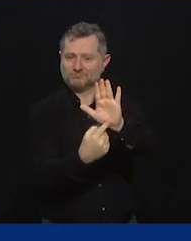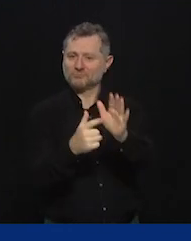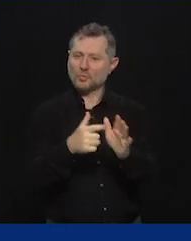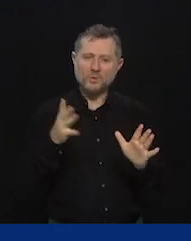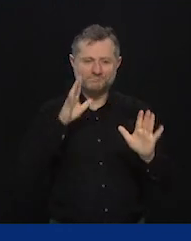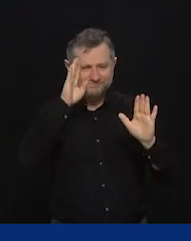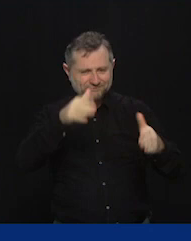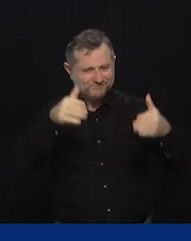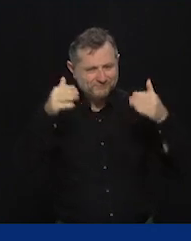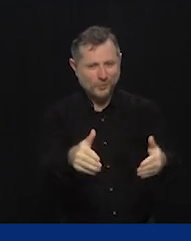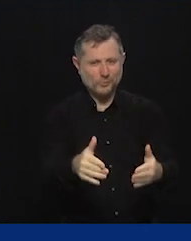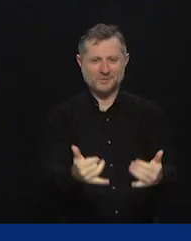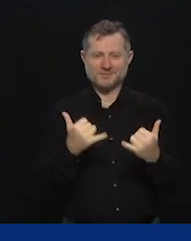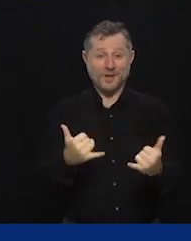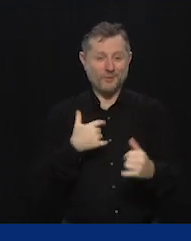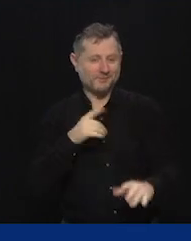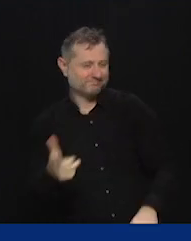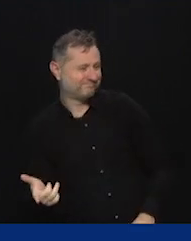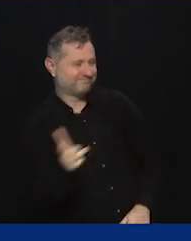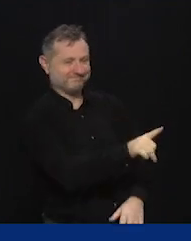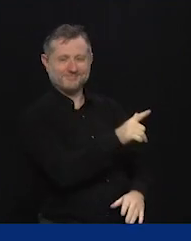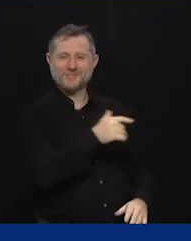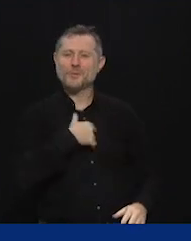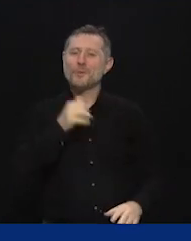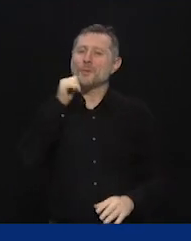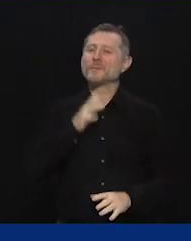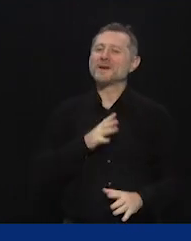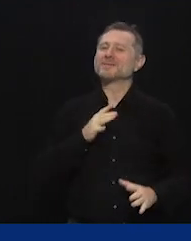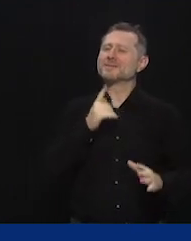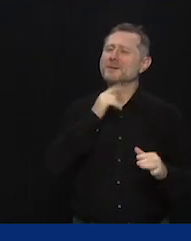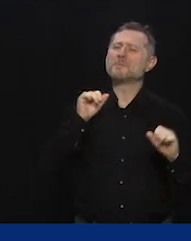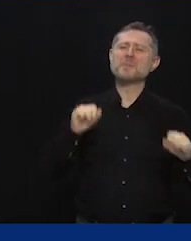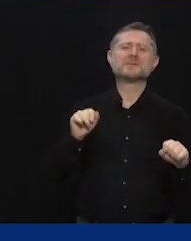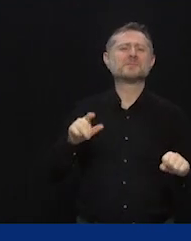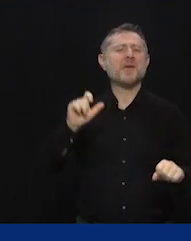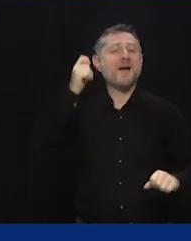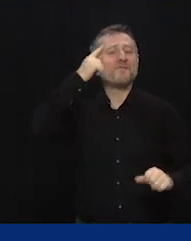possible, Governor Hochul. Thank you. Thank you, Dina. Thank you very much.